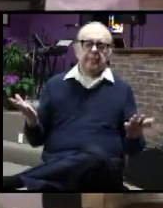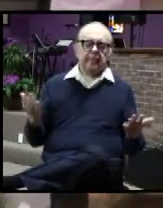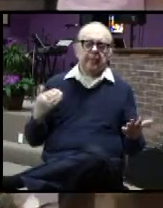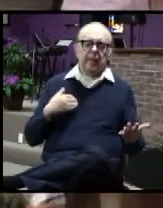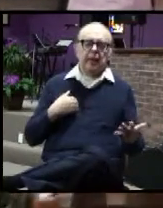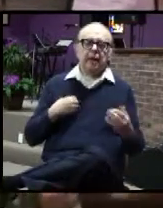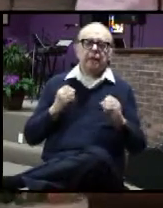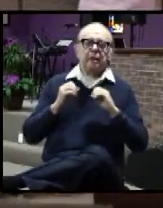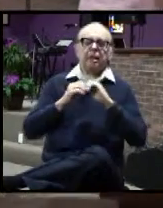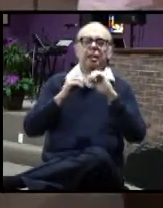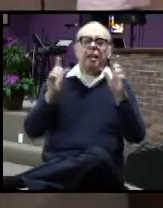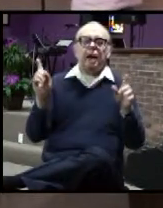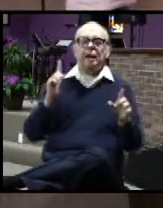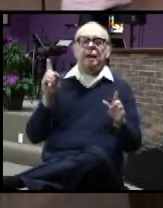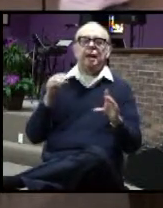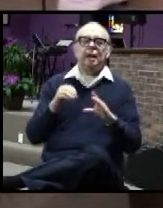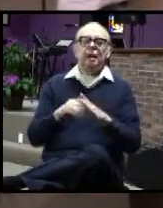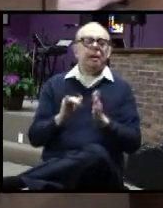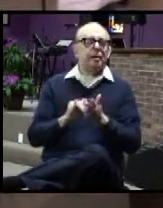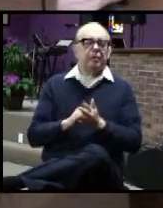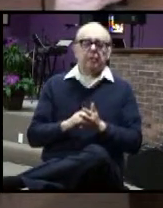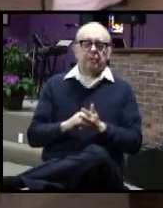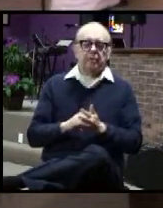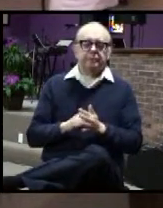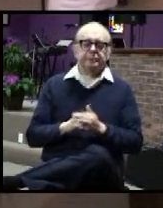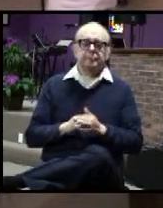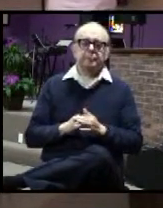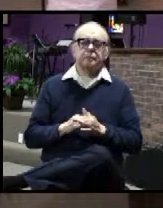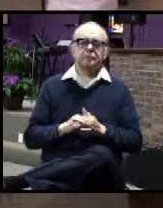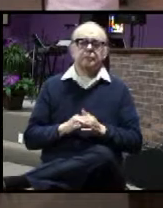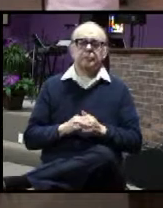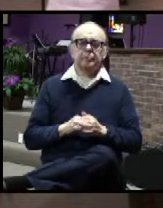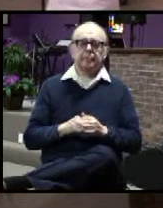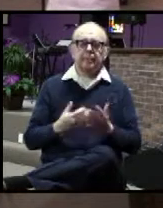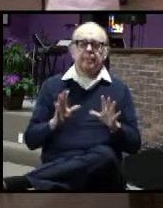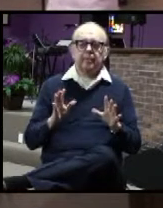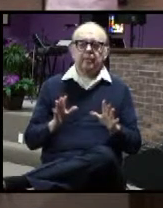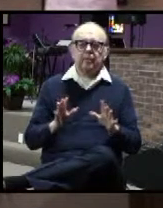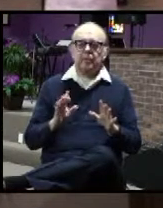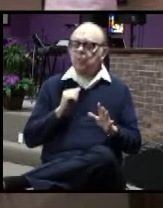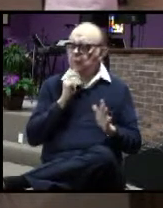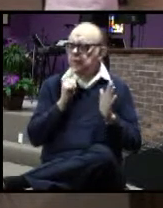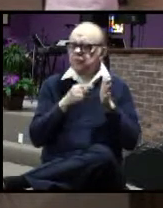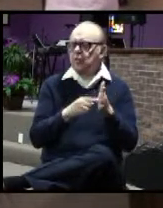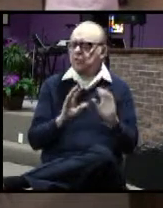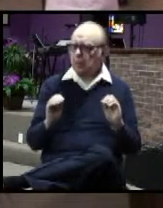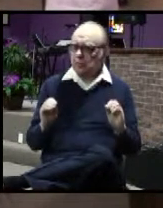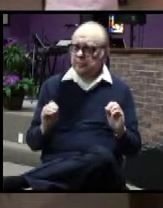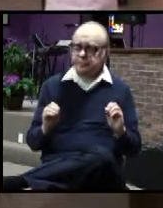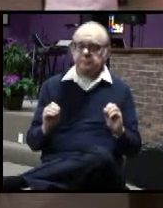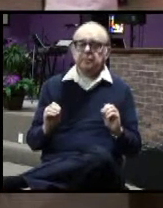it. He doesn't want it to be there. He doesn't want it to show.